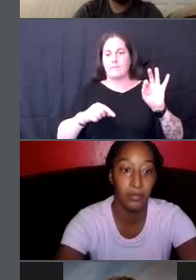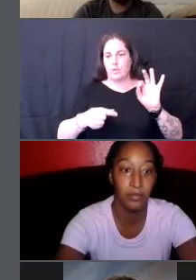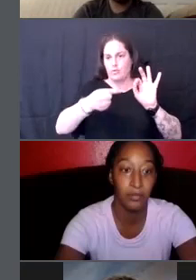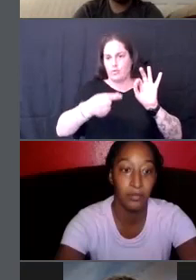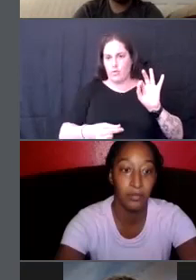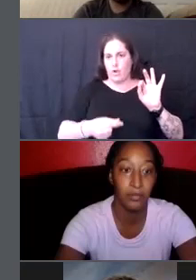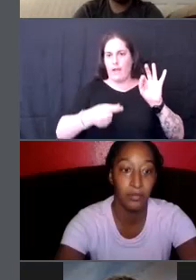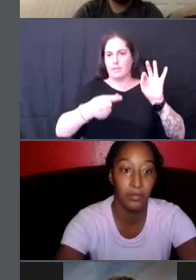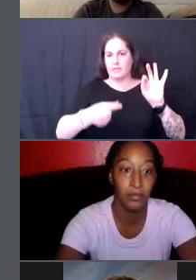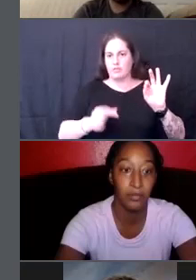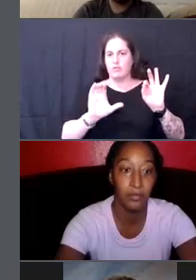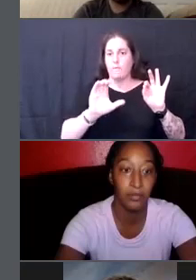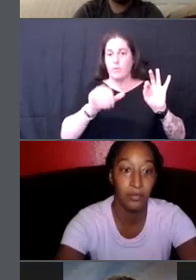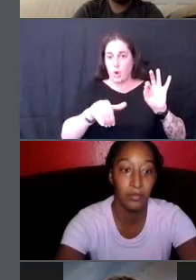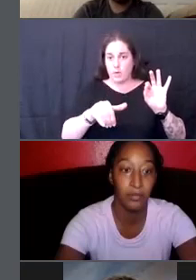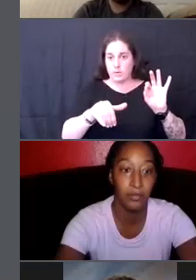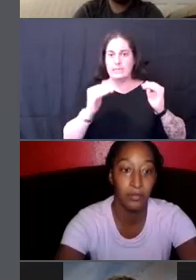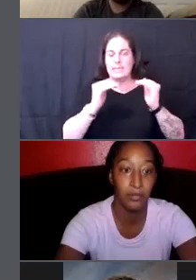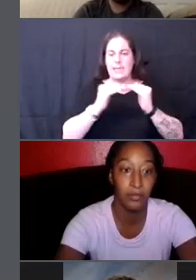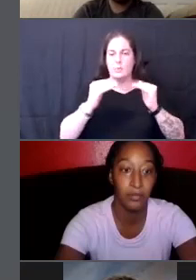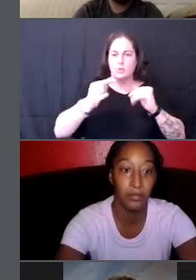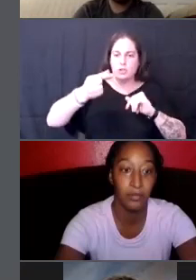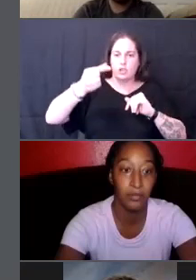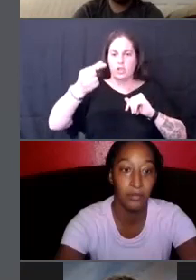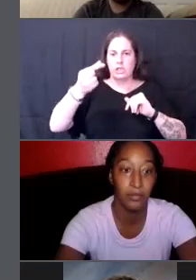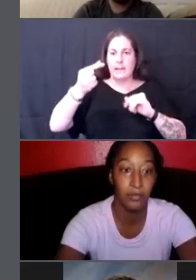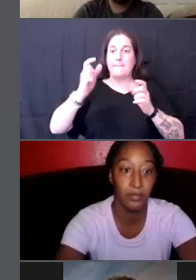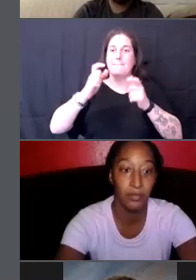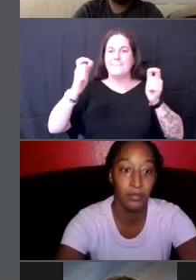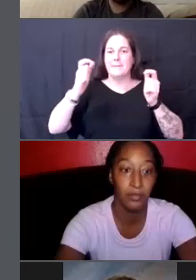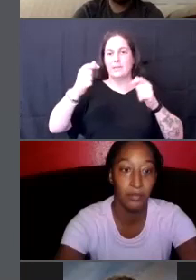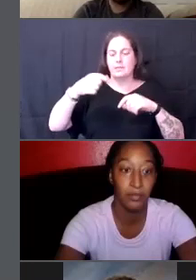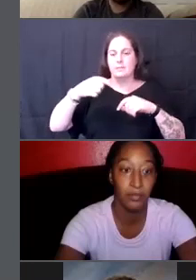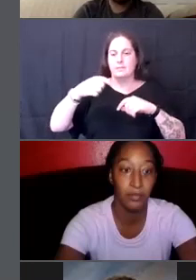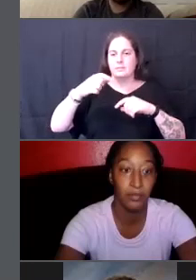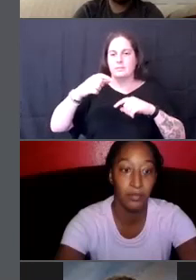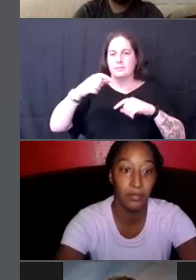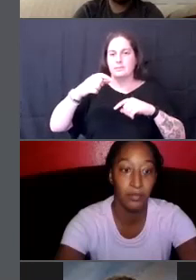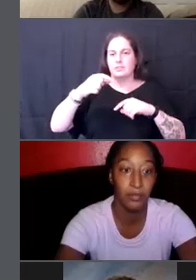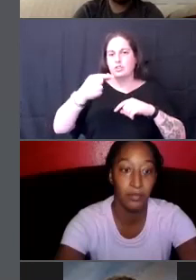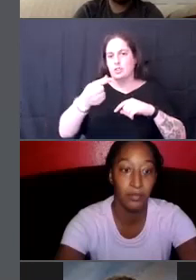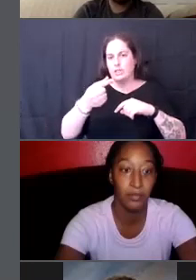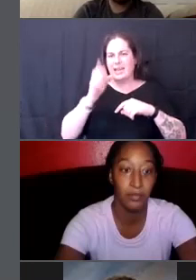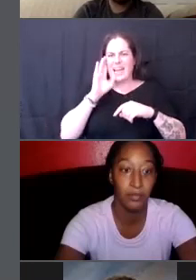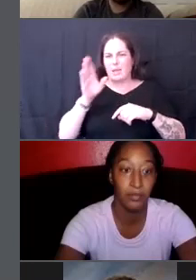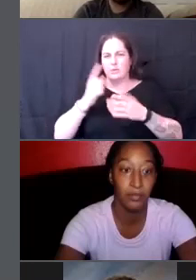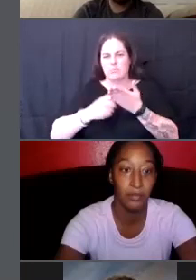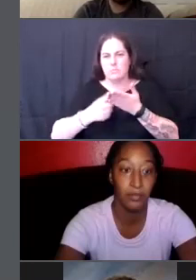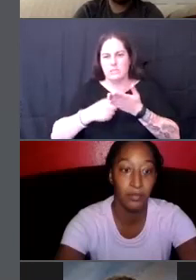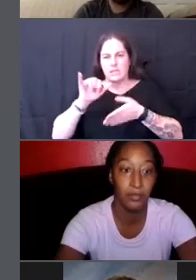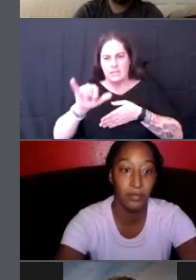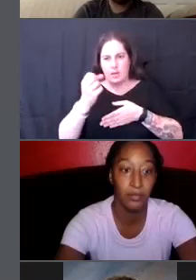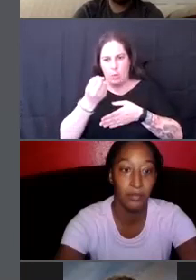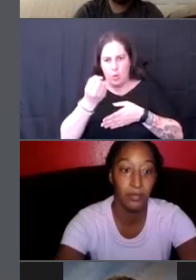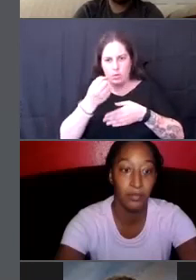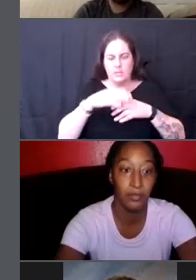force, equals big G. This is the gravitation constant, and I'll talk about that in just a moment.